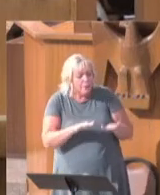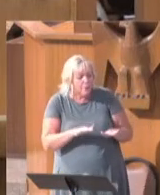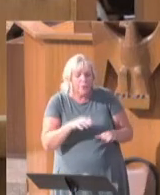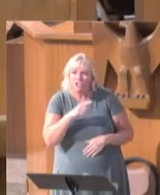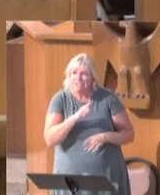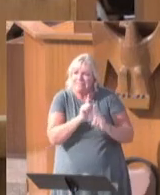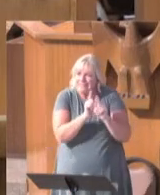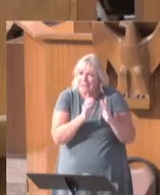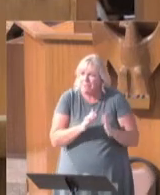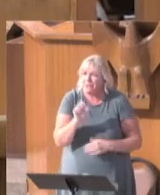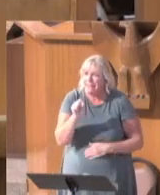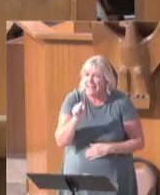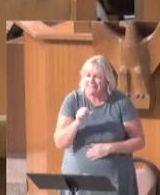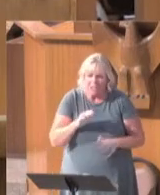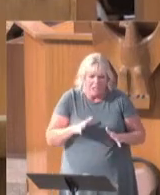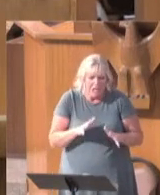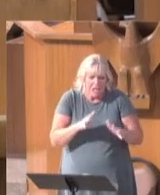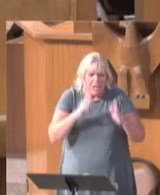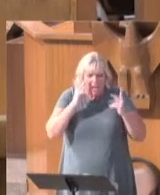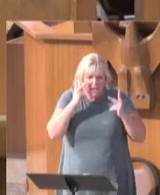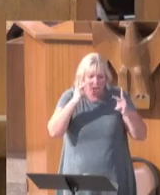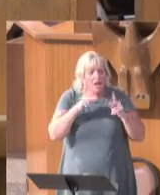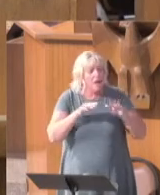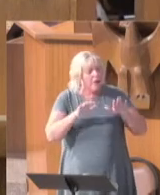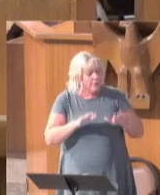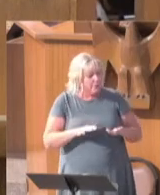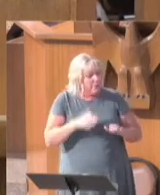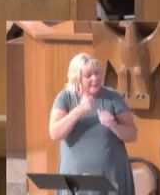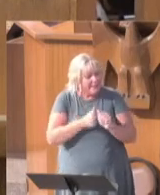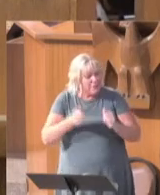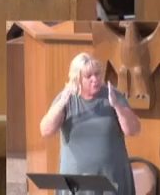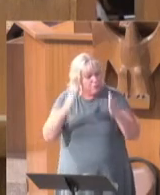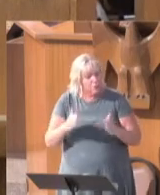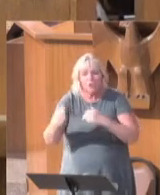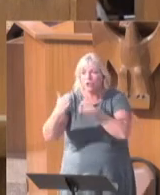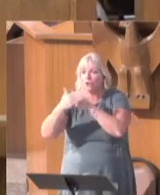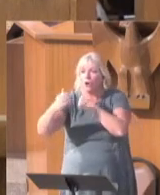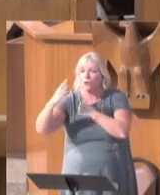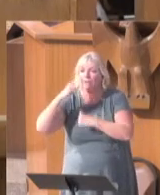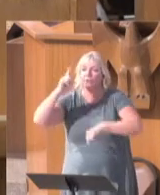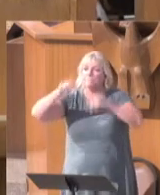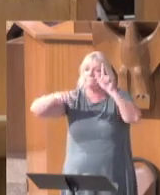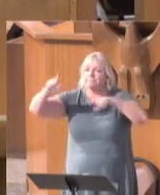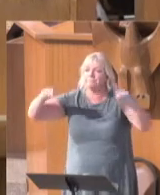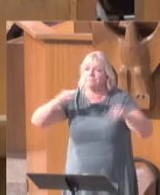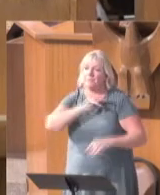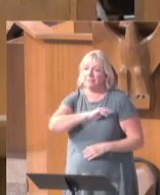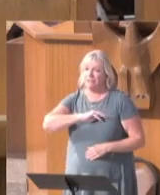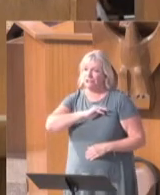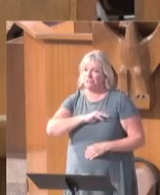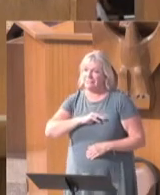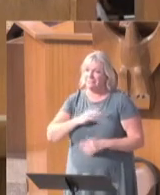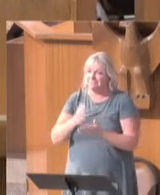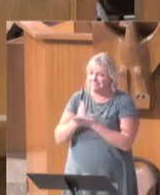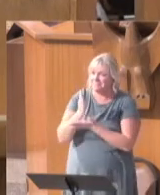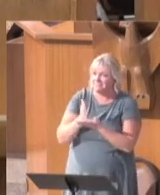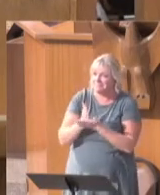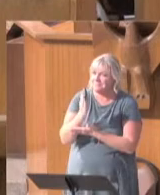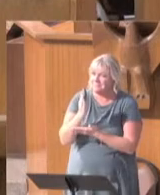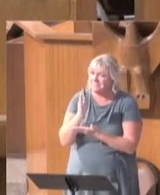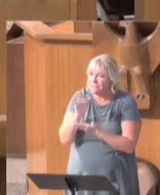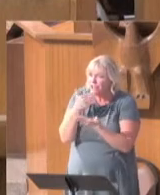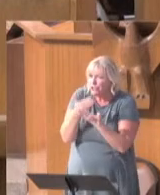and reminding her that we are each called to a different type of ministry, and that is okay. It is